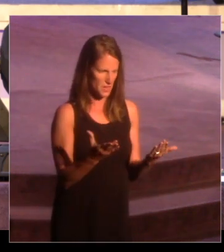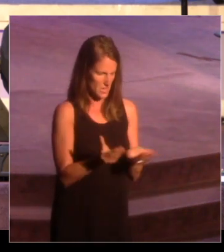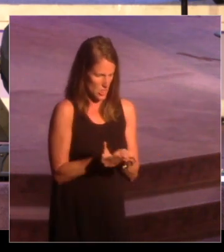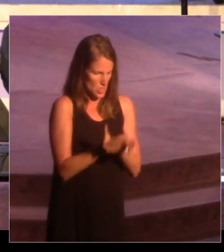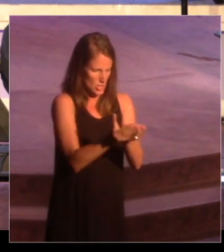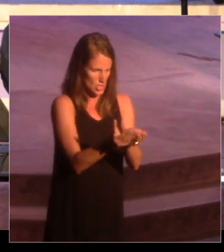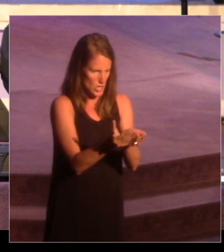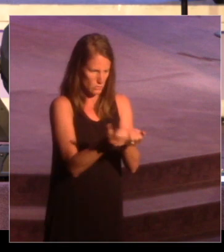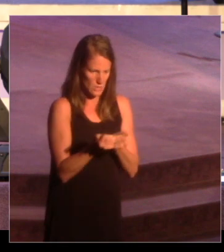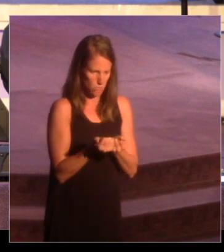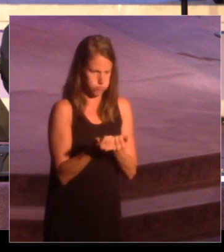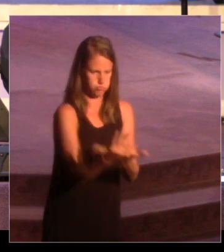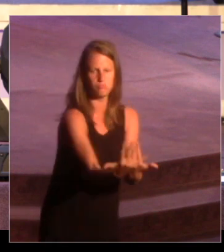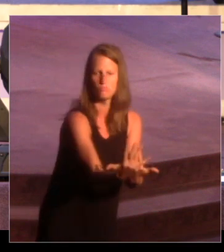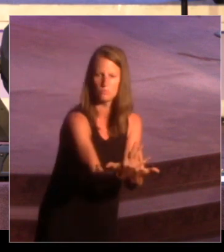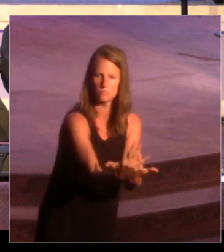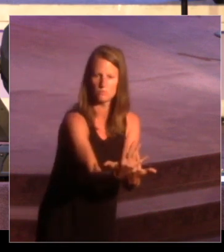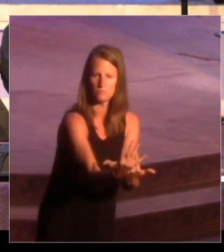ships.